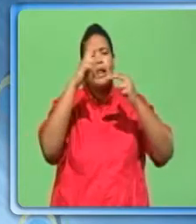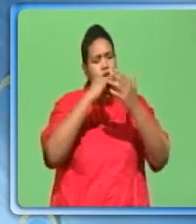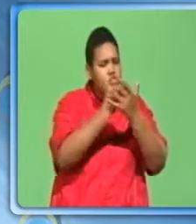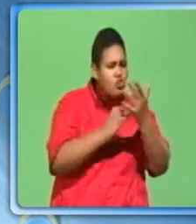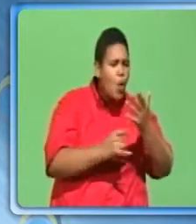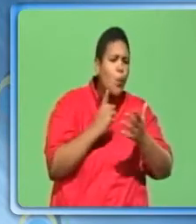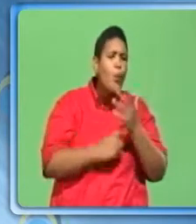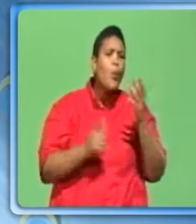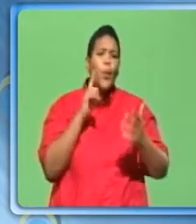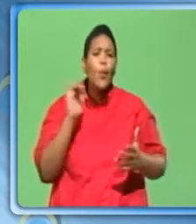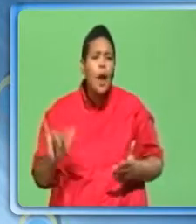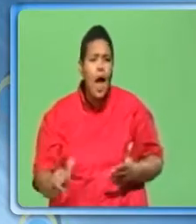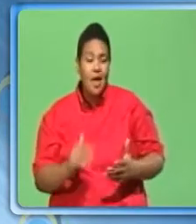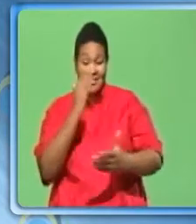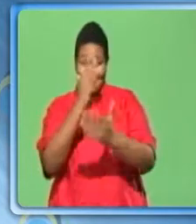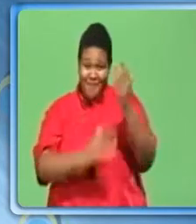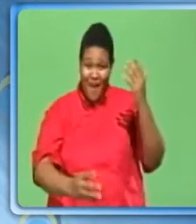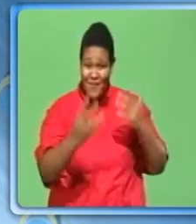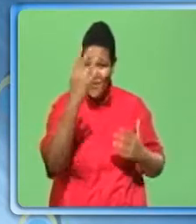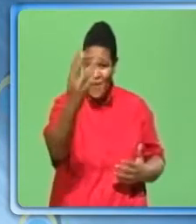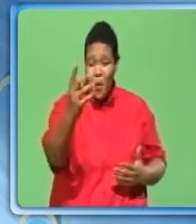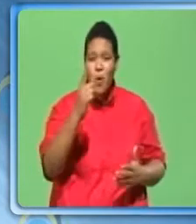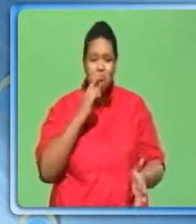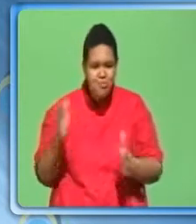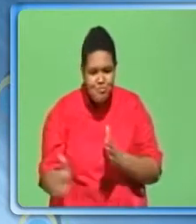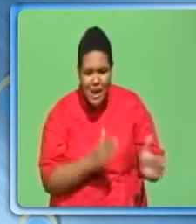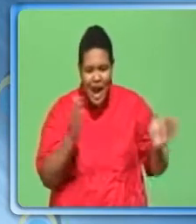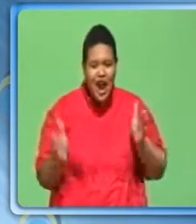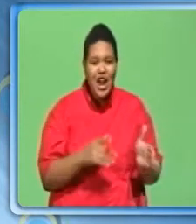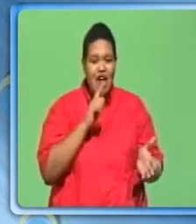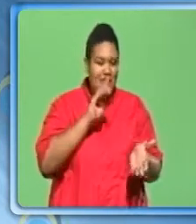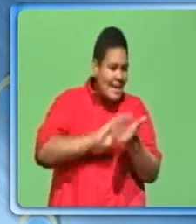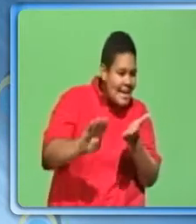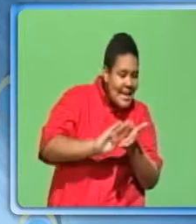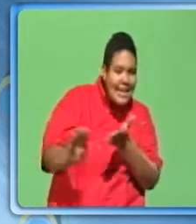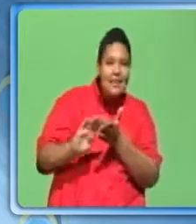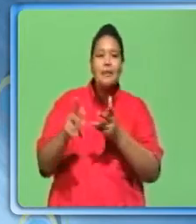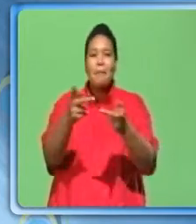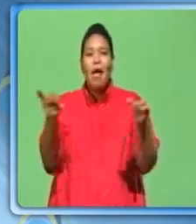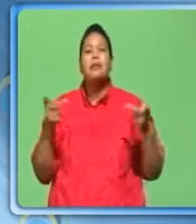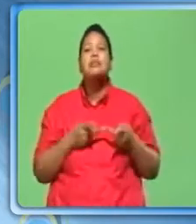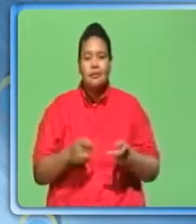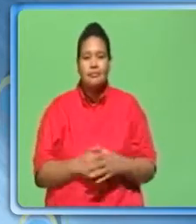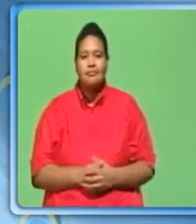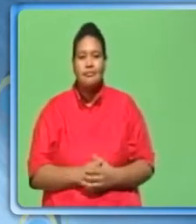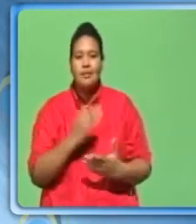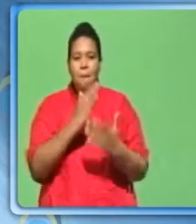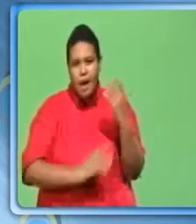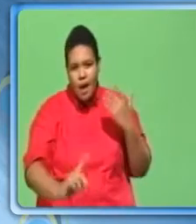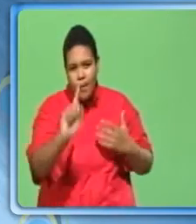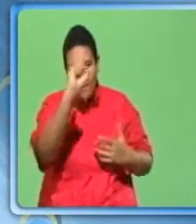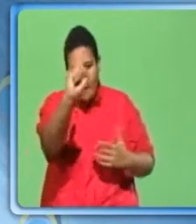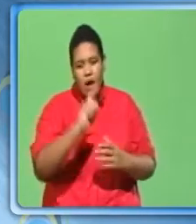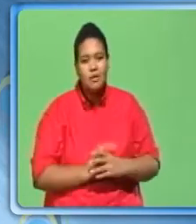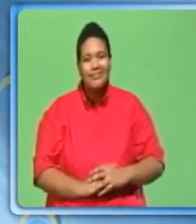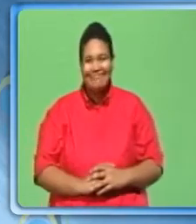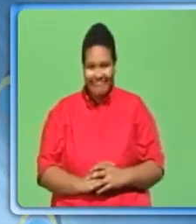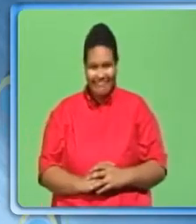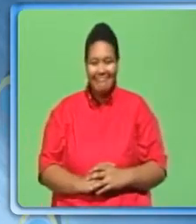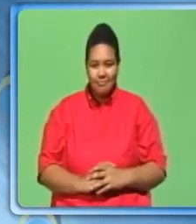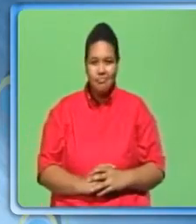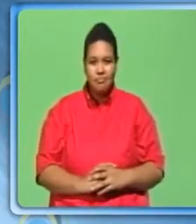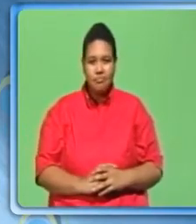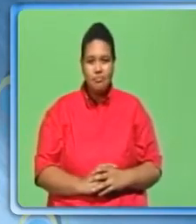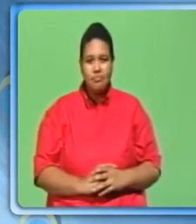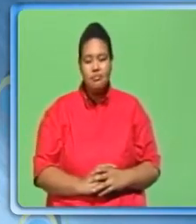drawings. Segment 4, Prepping and stripping the site. Segment 1.